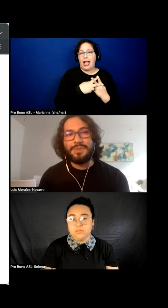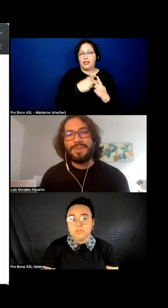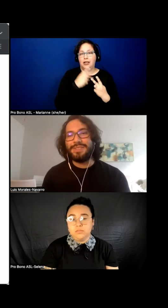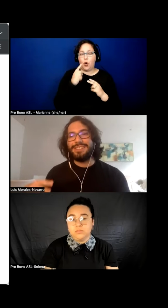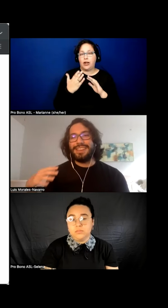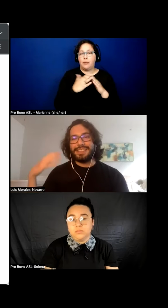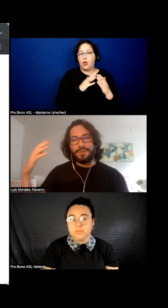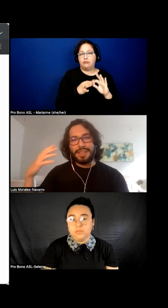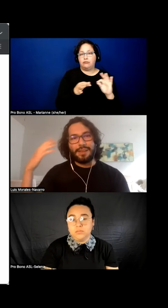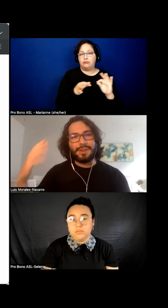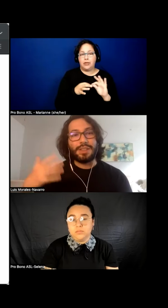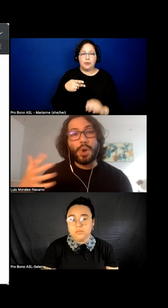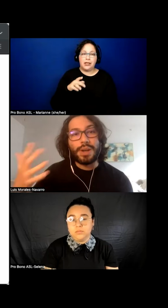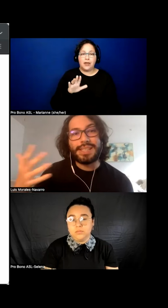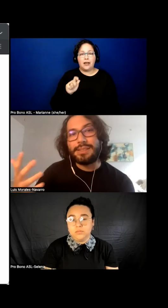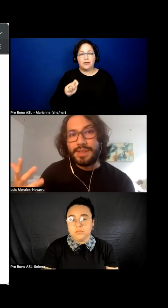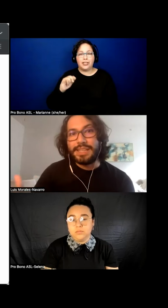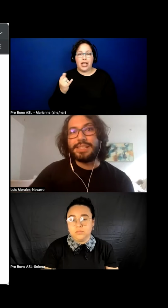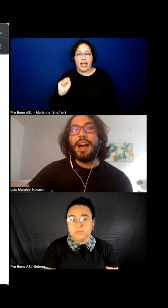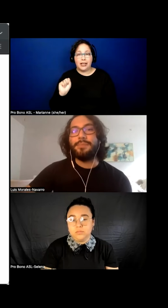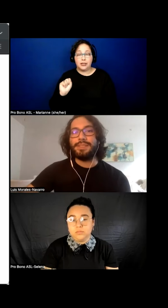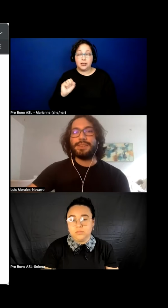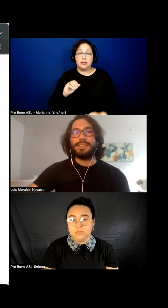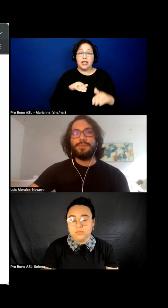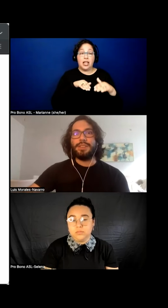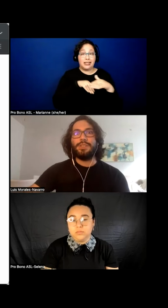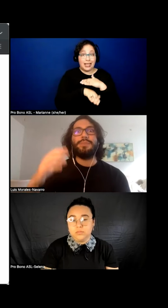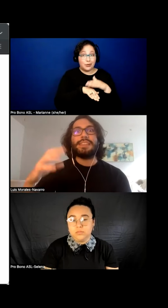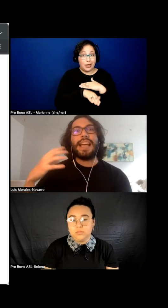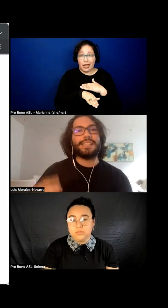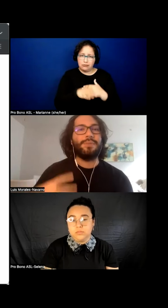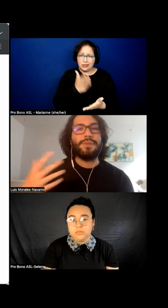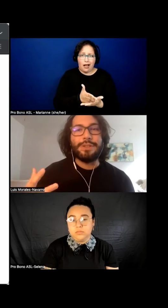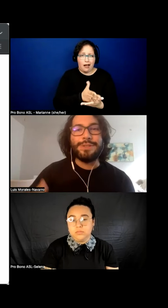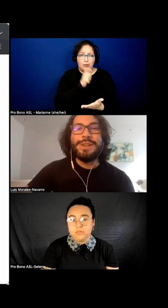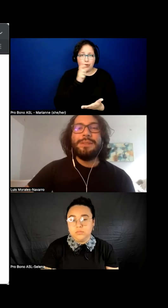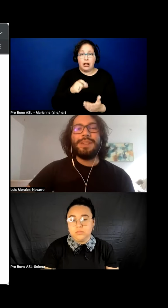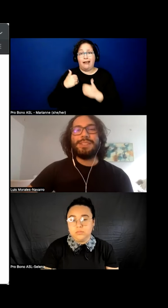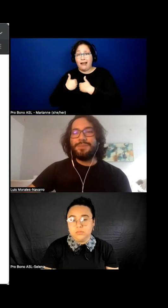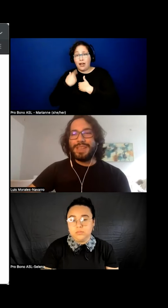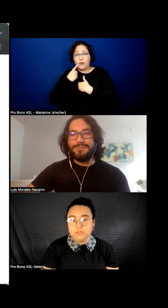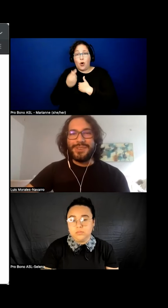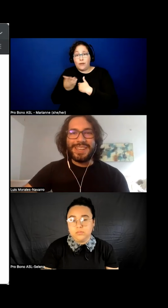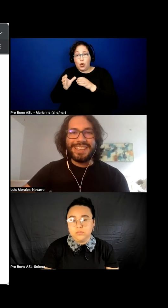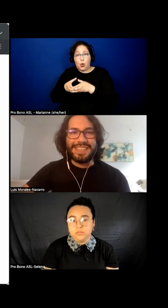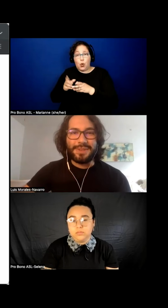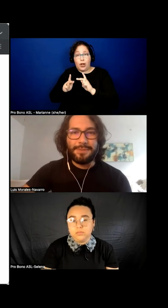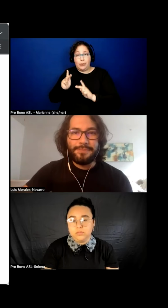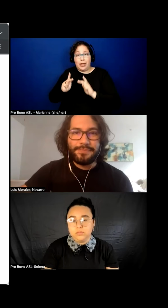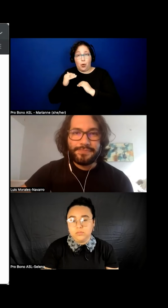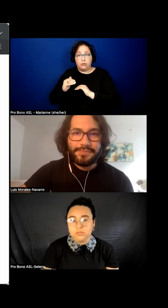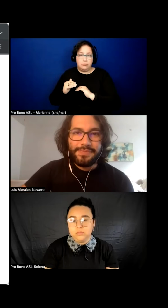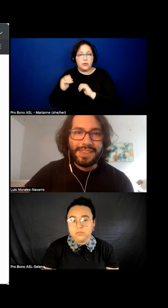statement of p5.js, kind of thinking about no accessibility snobs. So accessibility shouldn't be a task of a few, but it should be a community